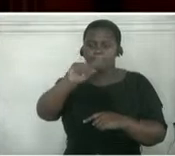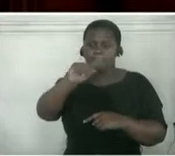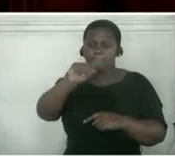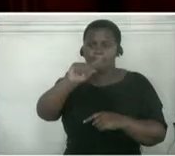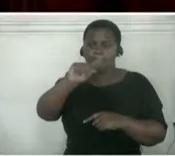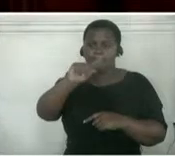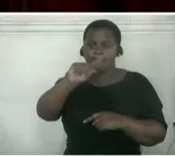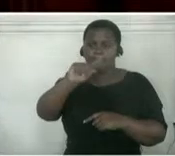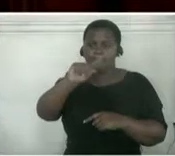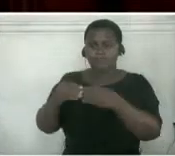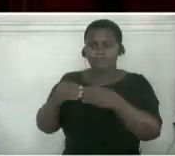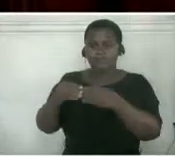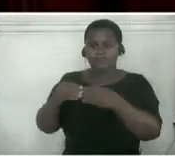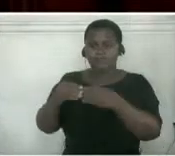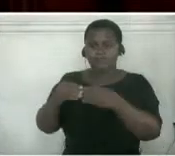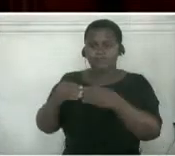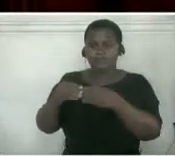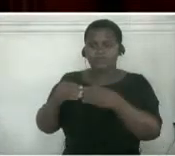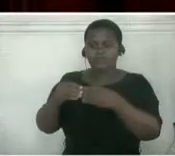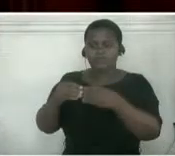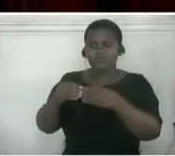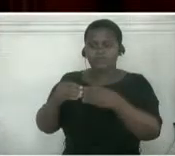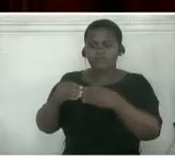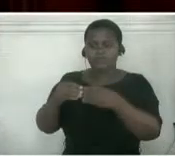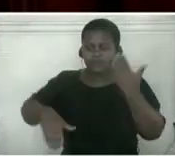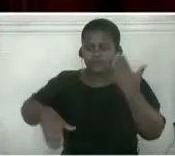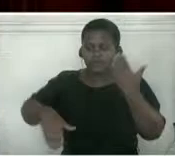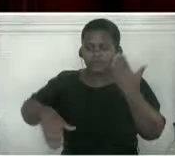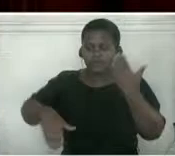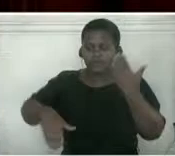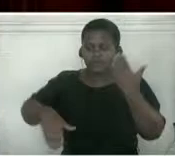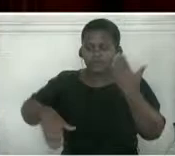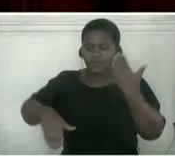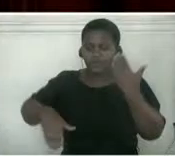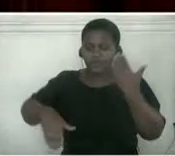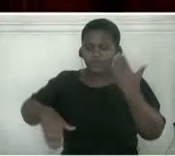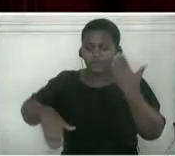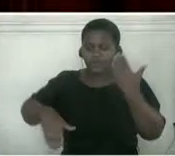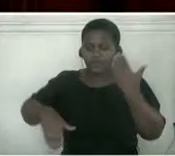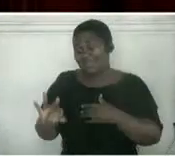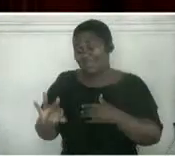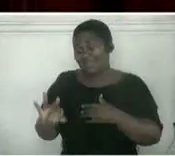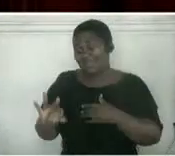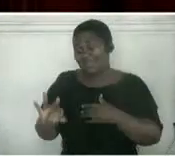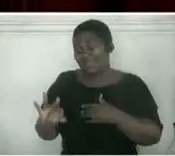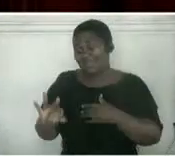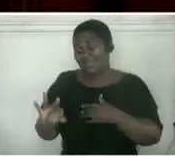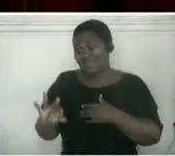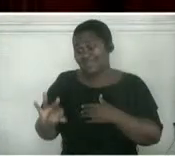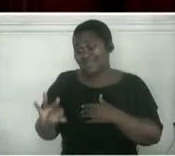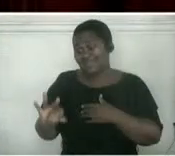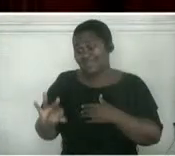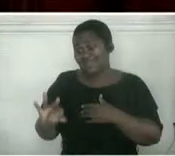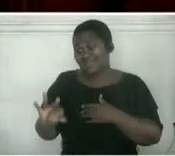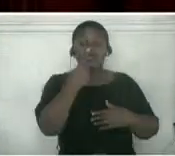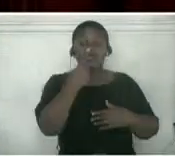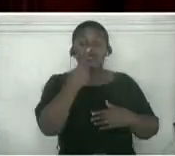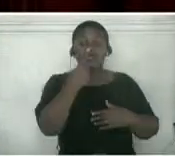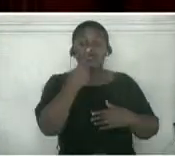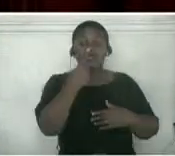led by Umngeni, which will be completed in 2023. ake ngithi nje qu